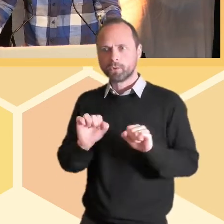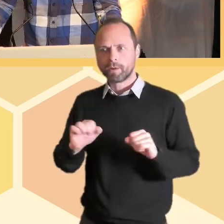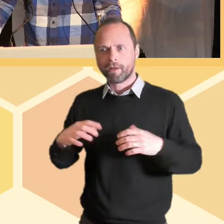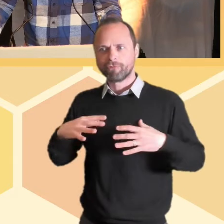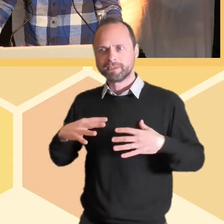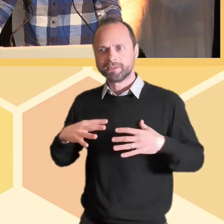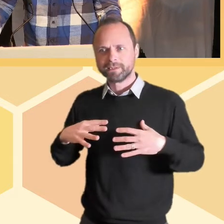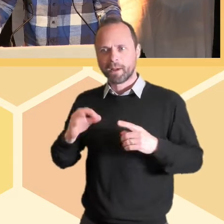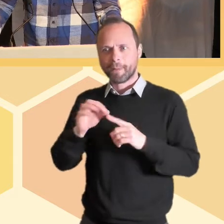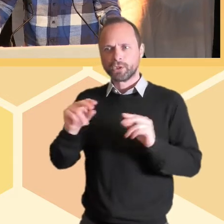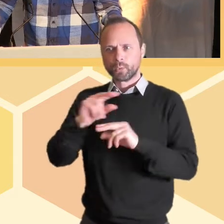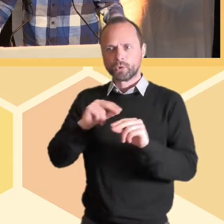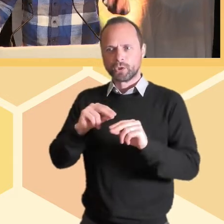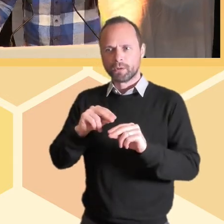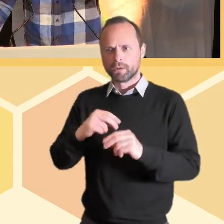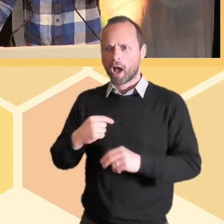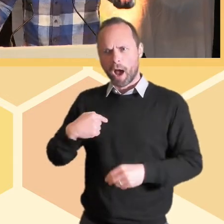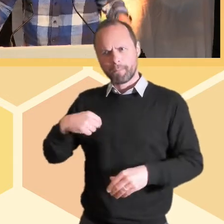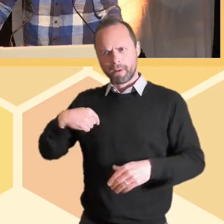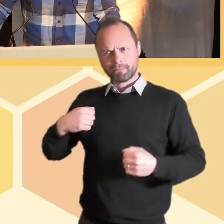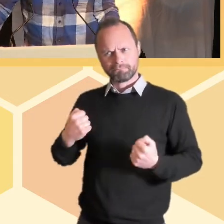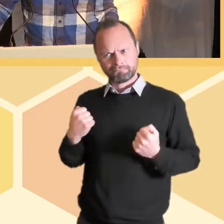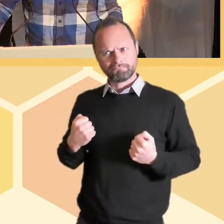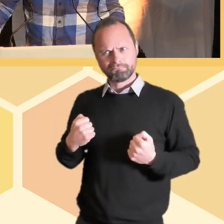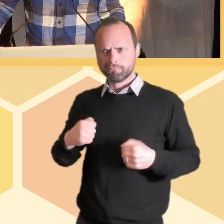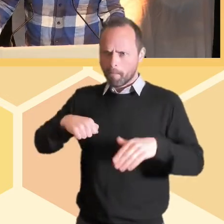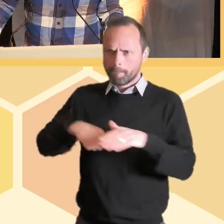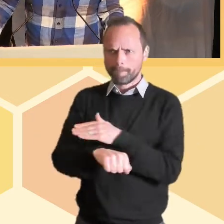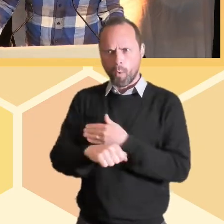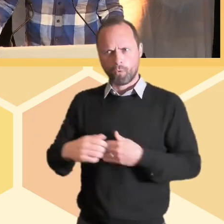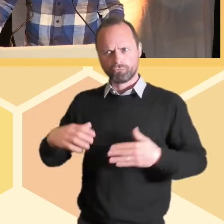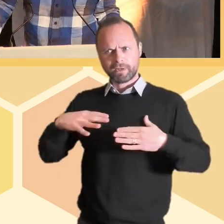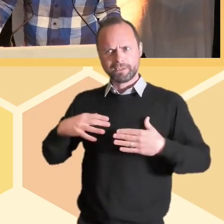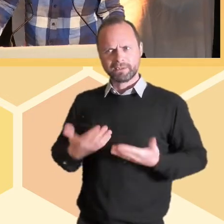back weren't ready. I was born ready. Were you guys born ready?